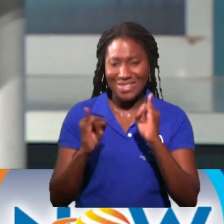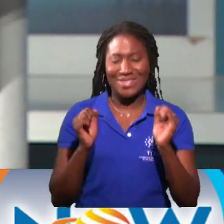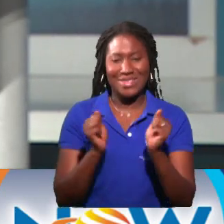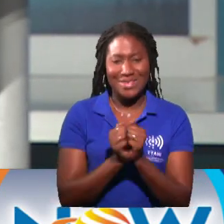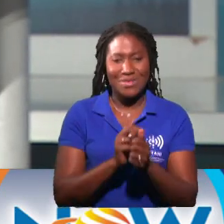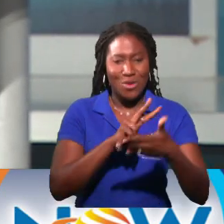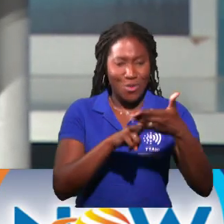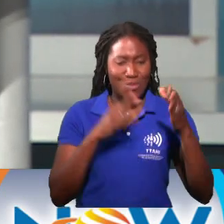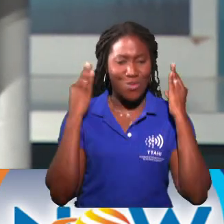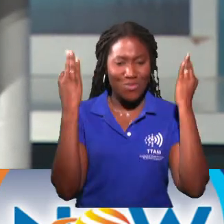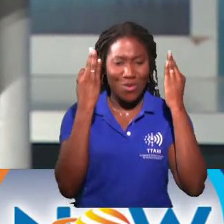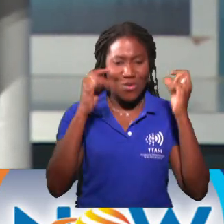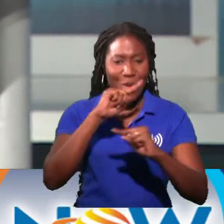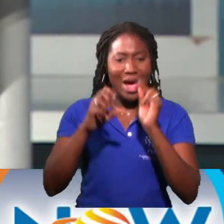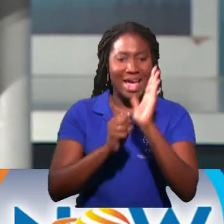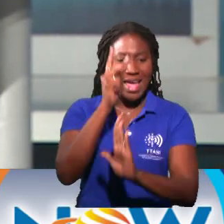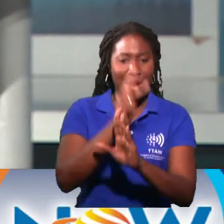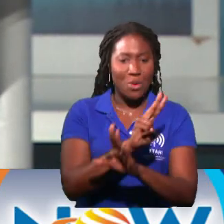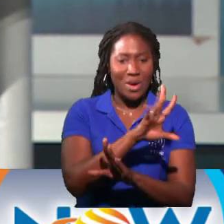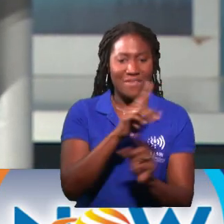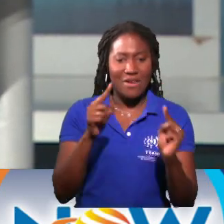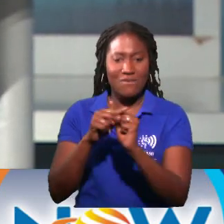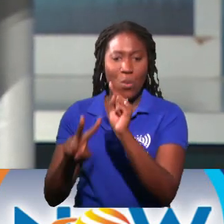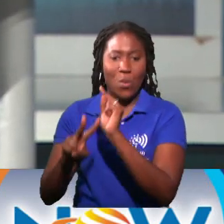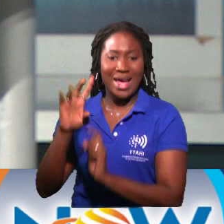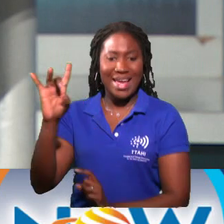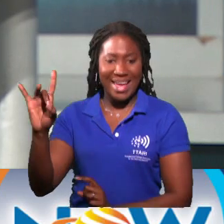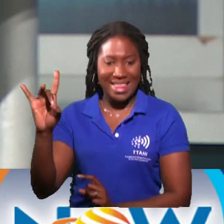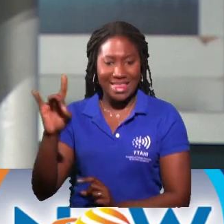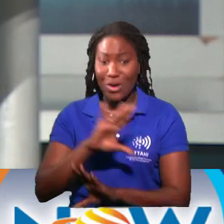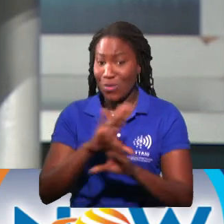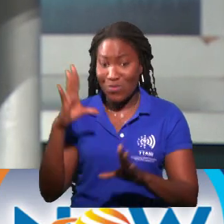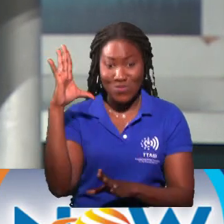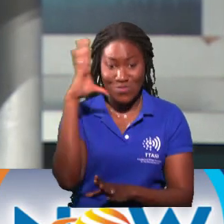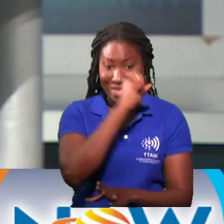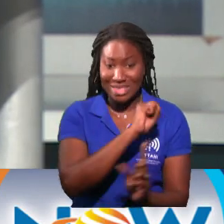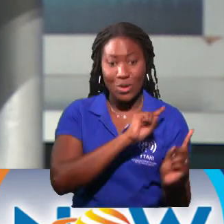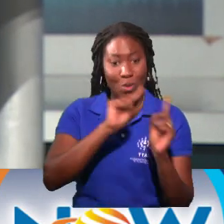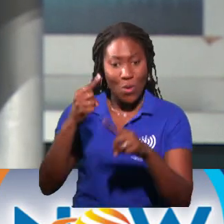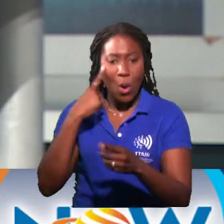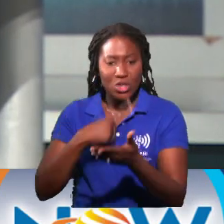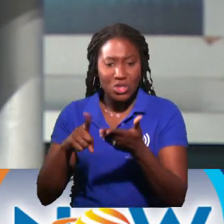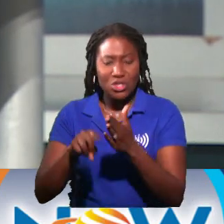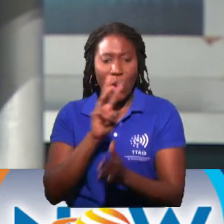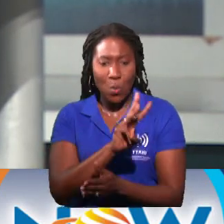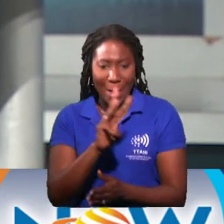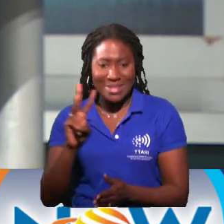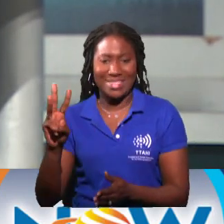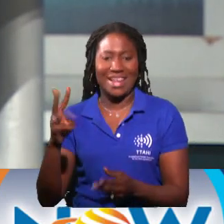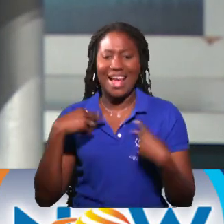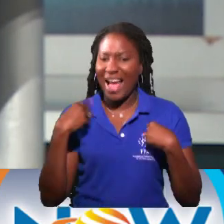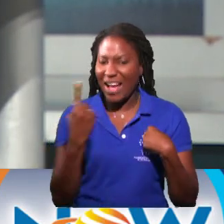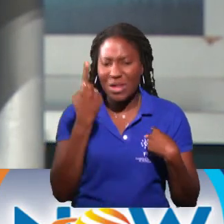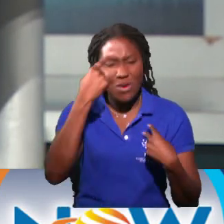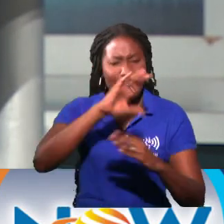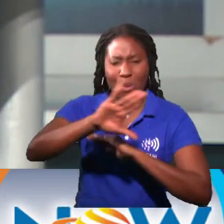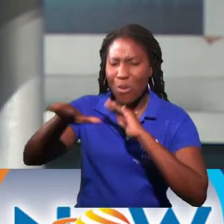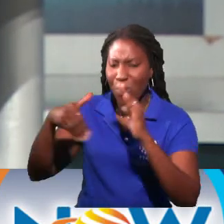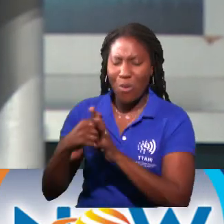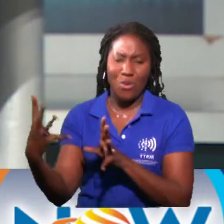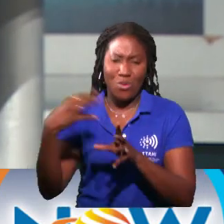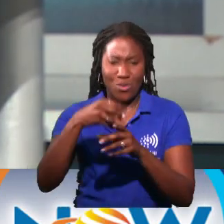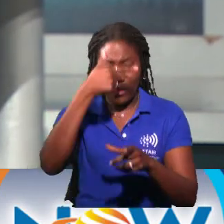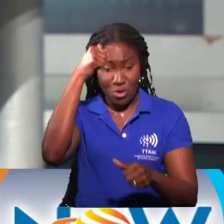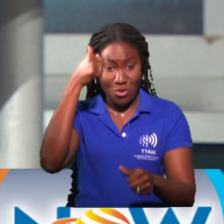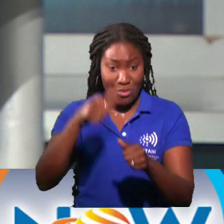about Bocas Lit Fest happening April 25th to 28th. You don't want to miss it. Go to their website, check it out. There is something for everybody because